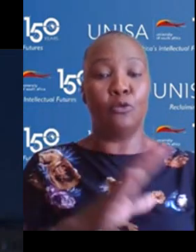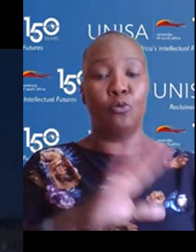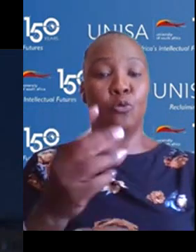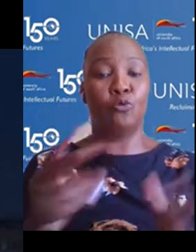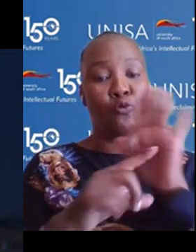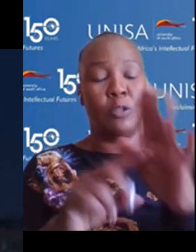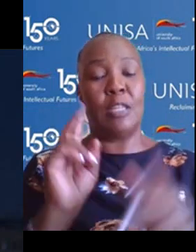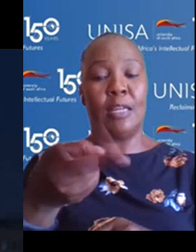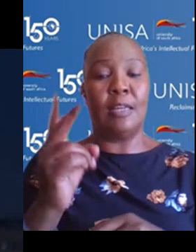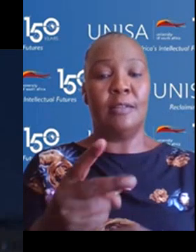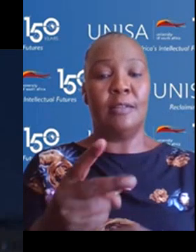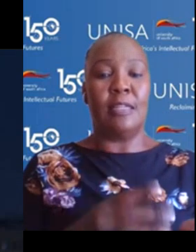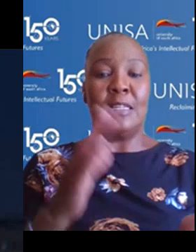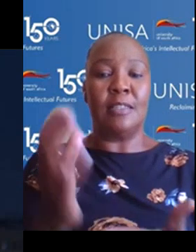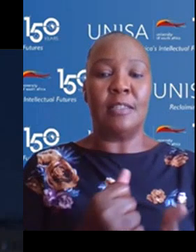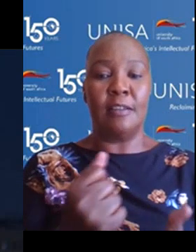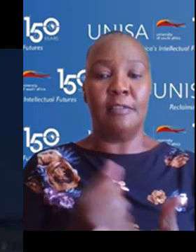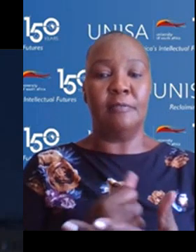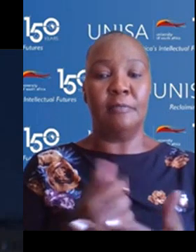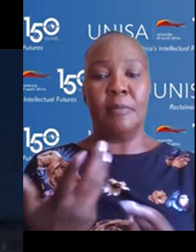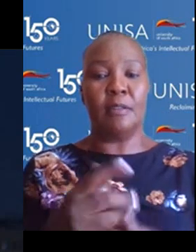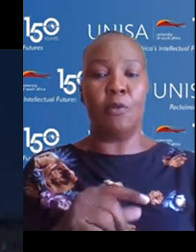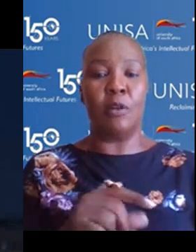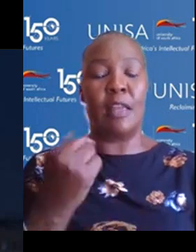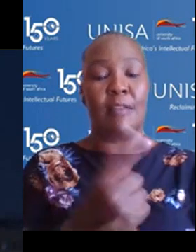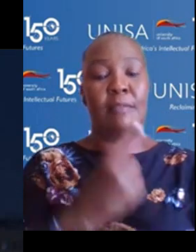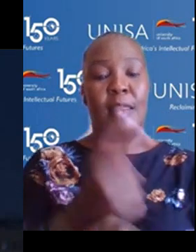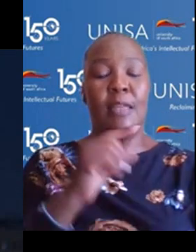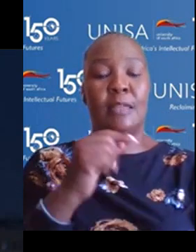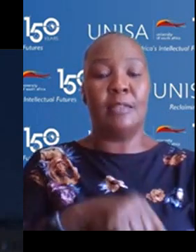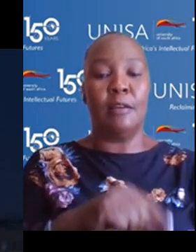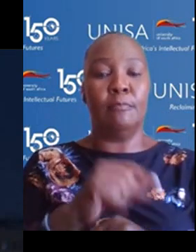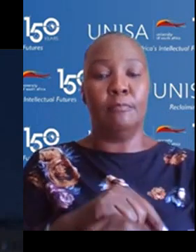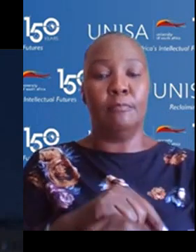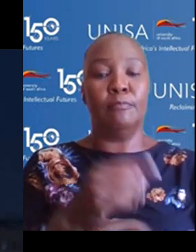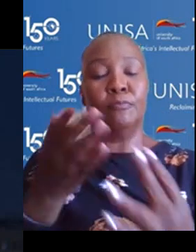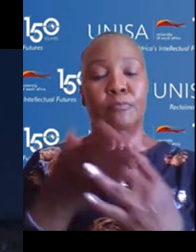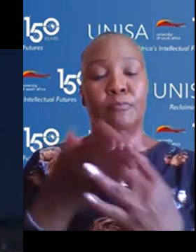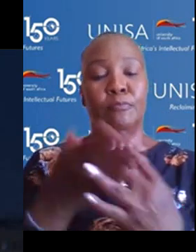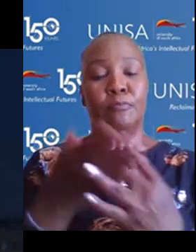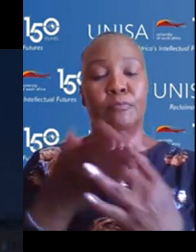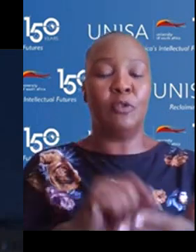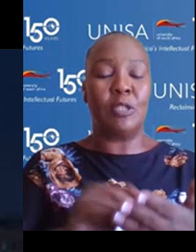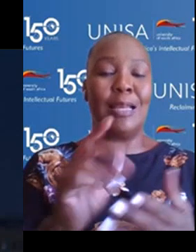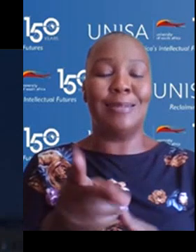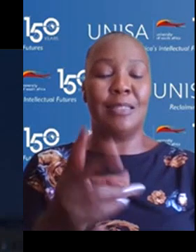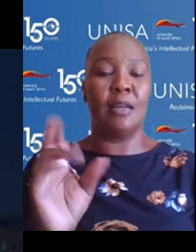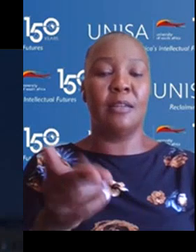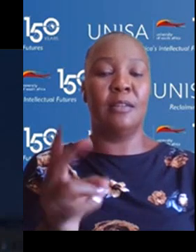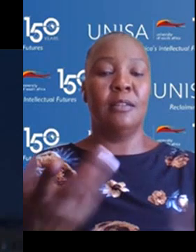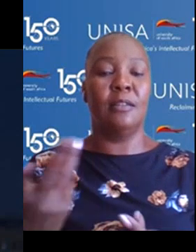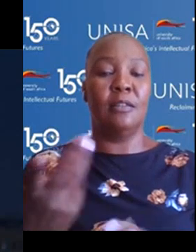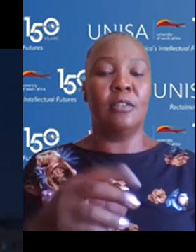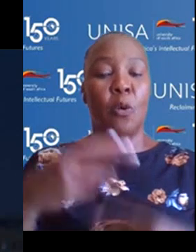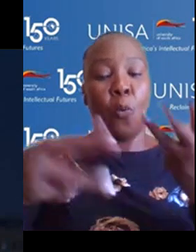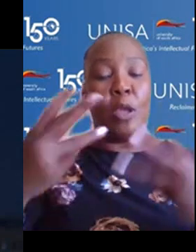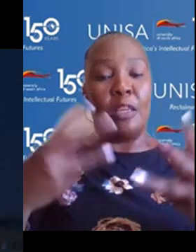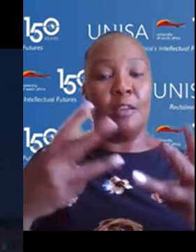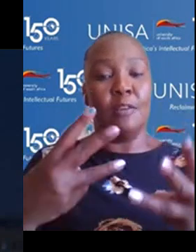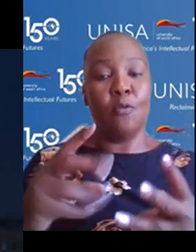and save my credentials so that every time you open up your PC, you don't have to sign in again. But if you are working on